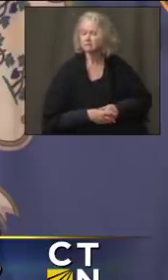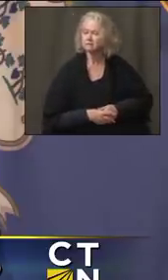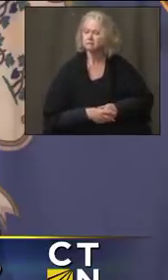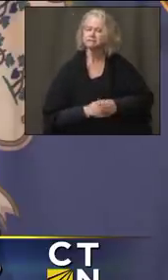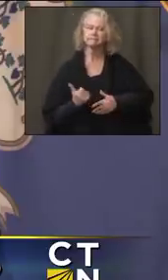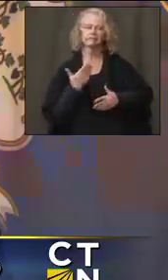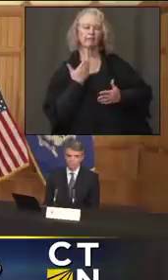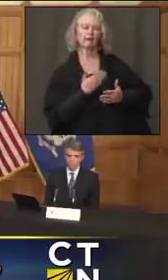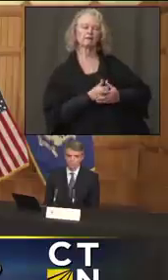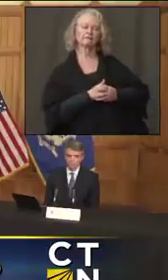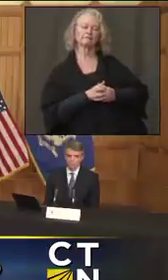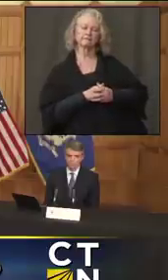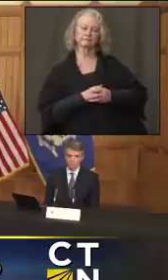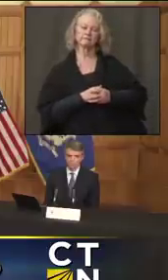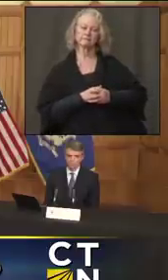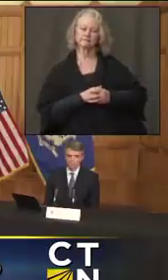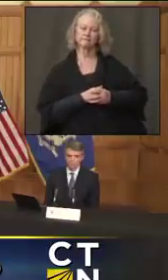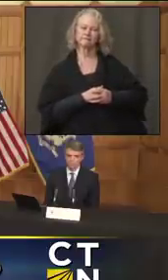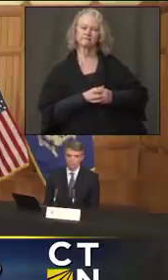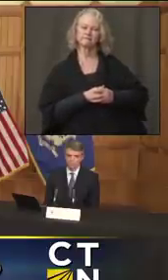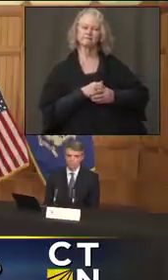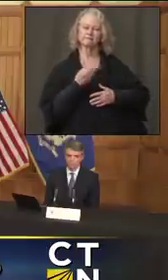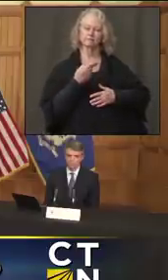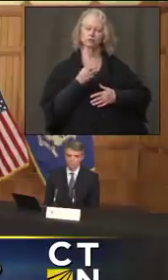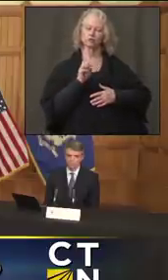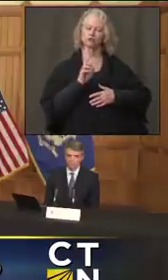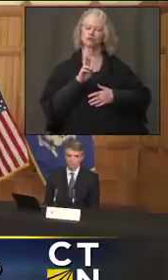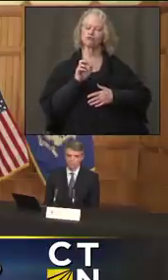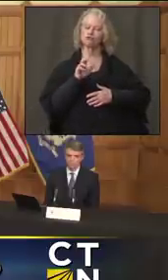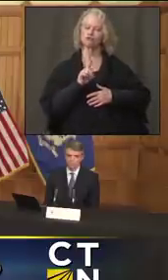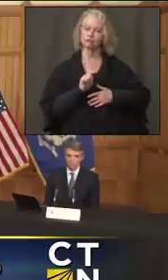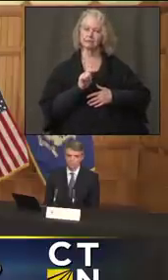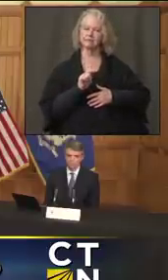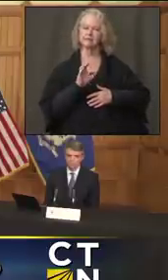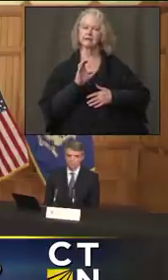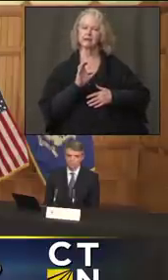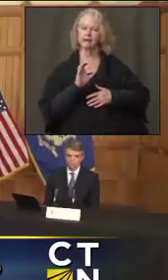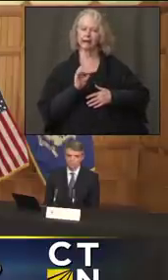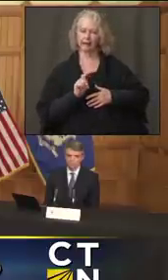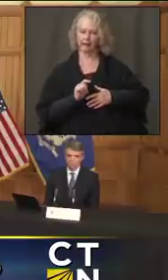Thank you. Hearst, Connecticut Media.